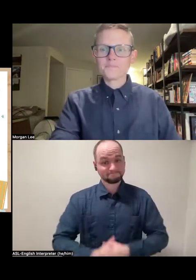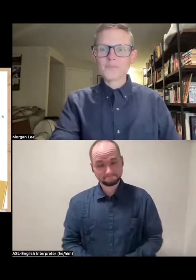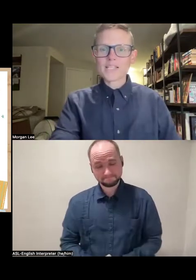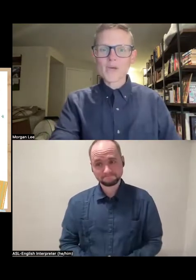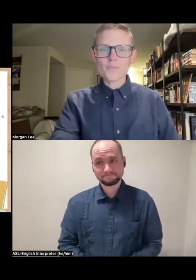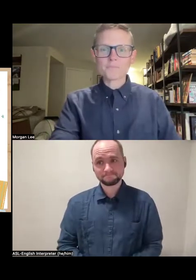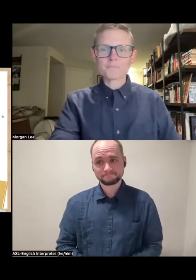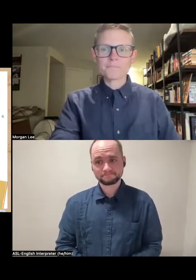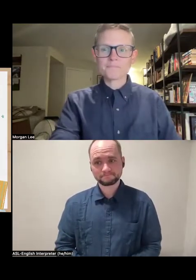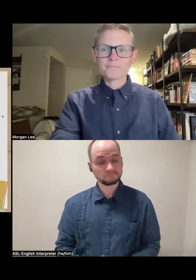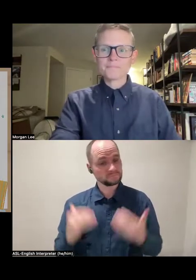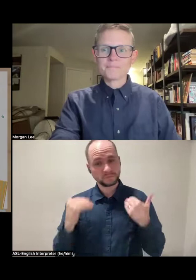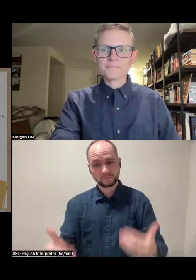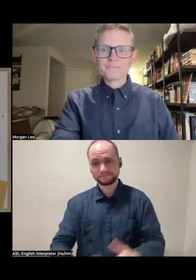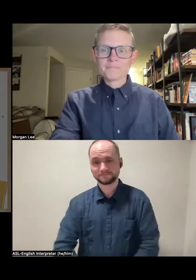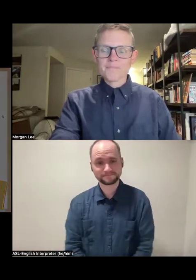So let's go.